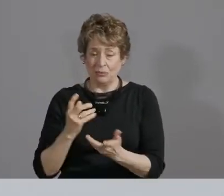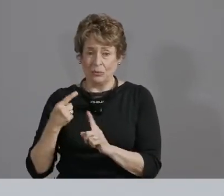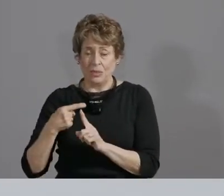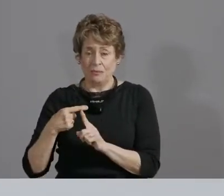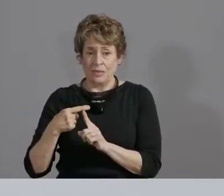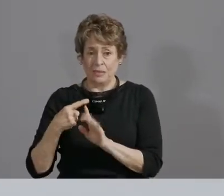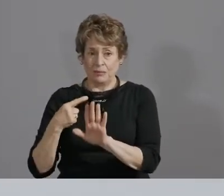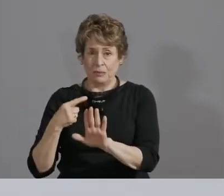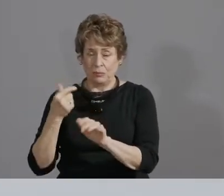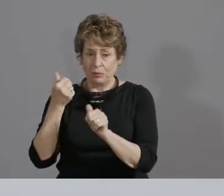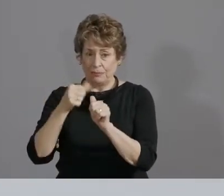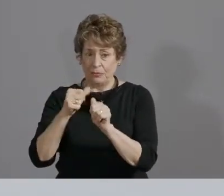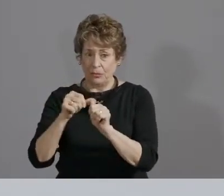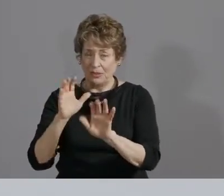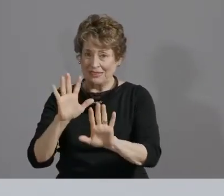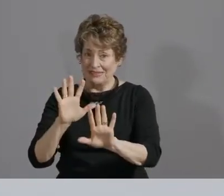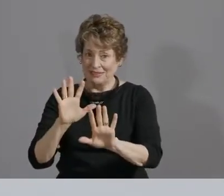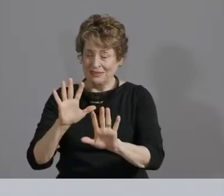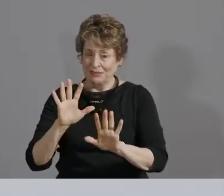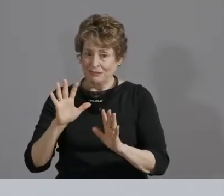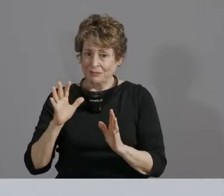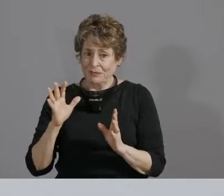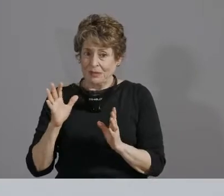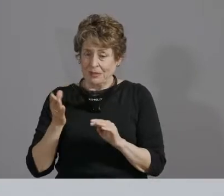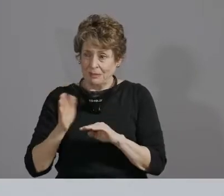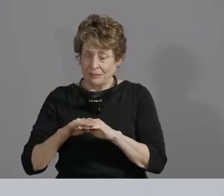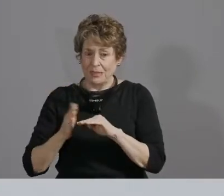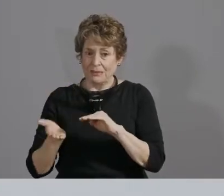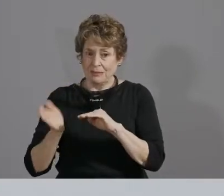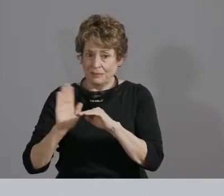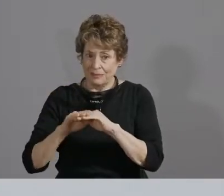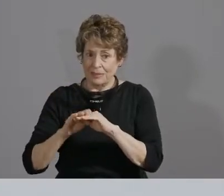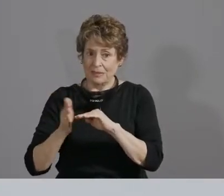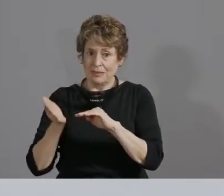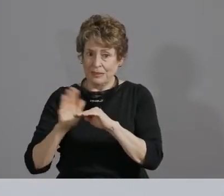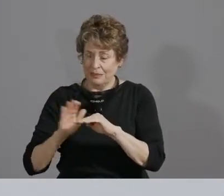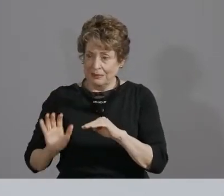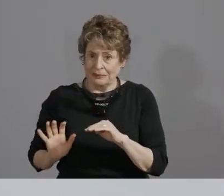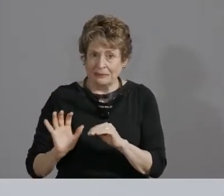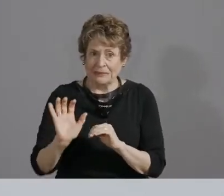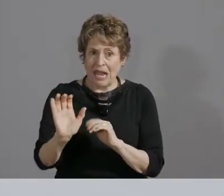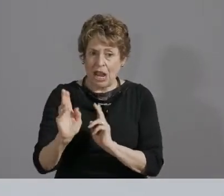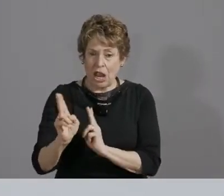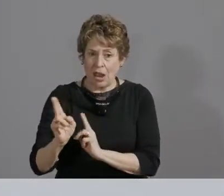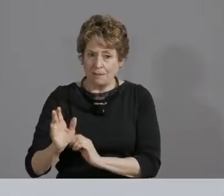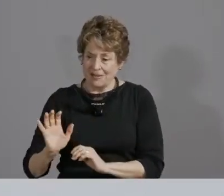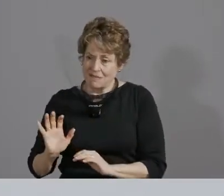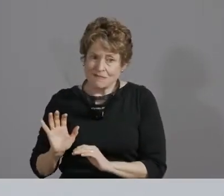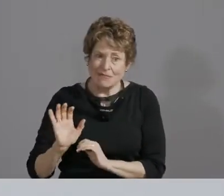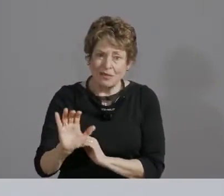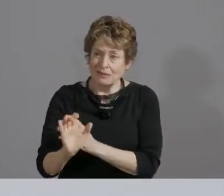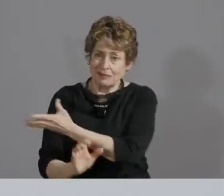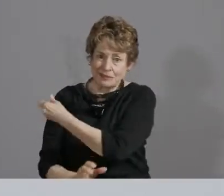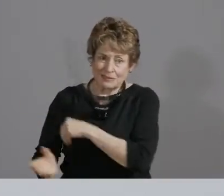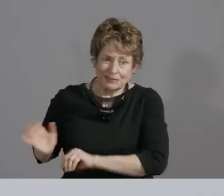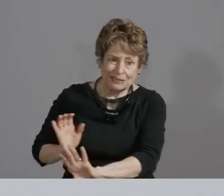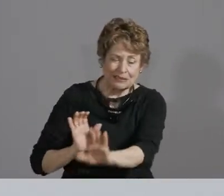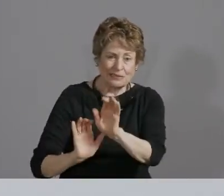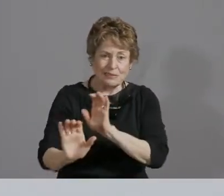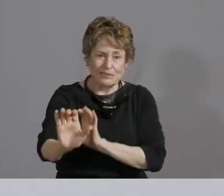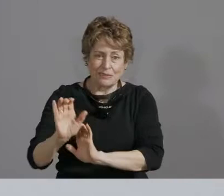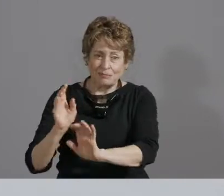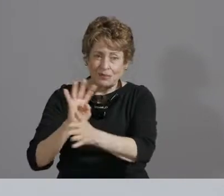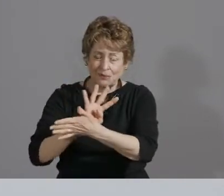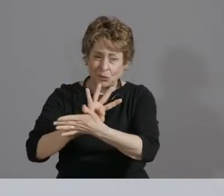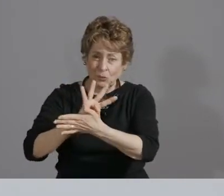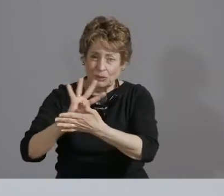keep expanding and accelerating the rate of which we're vaccinating. So probably another 4 weeks to get to 20%, another